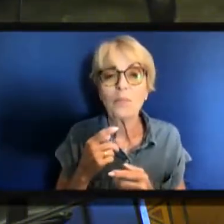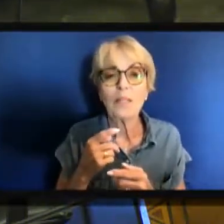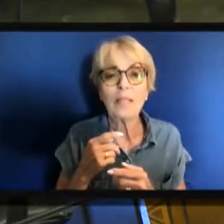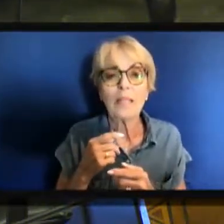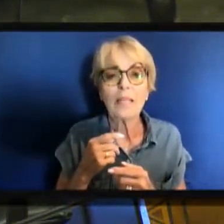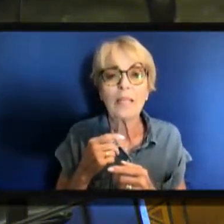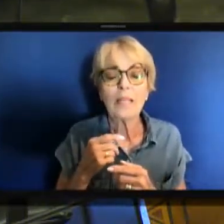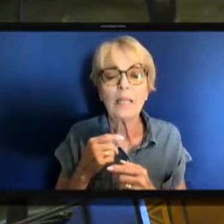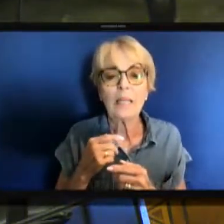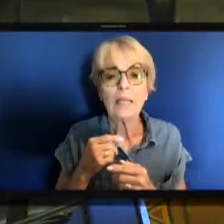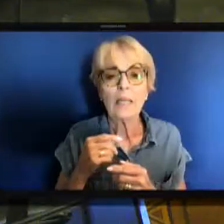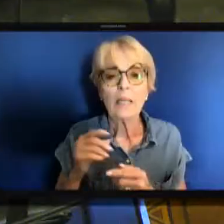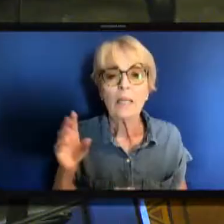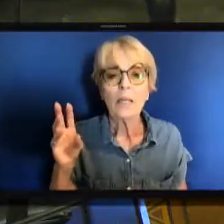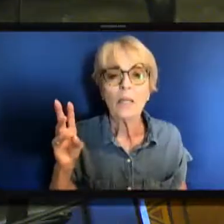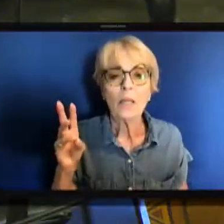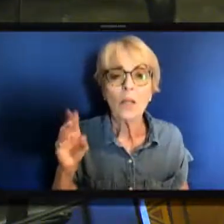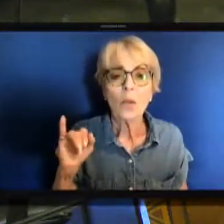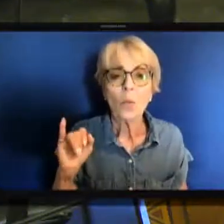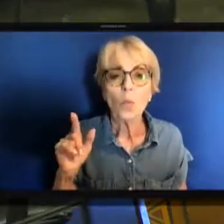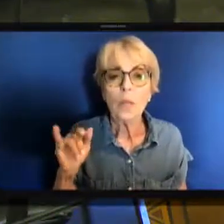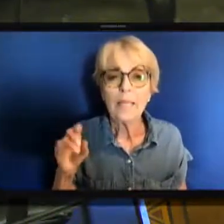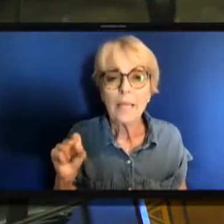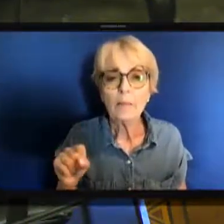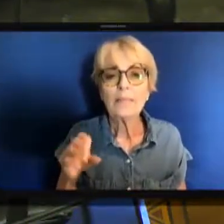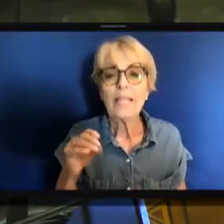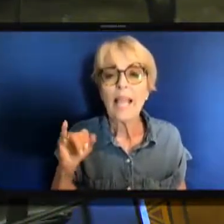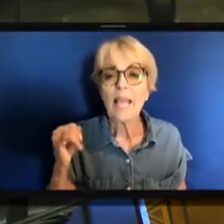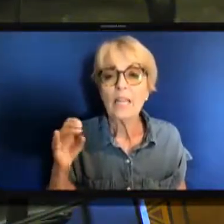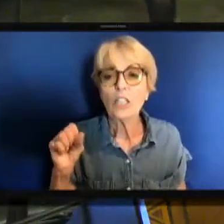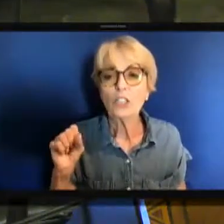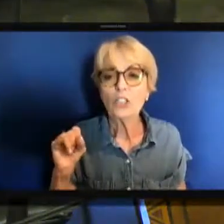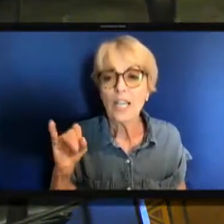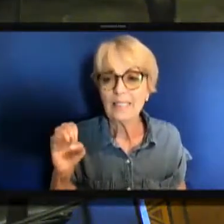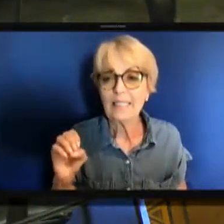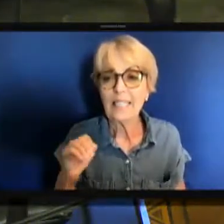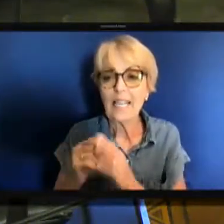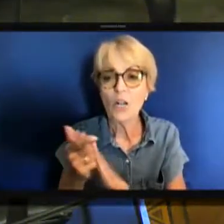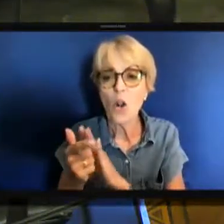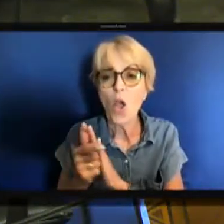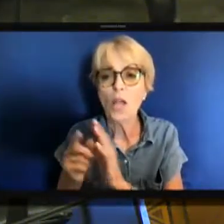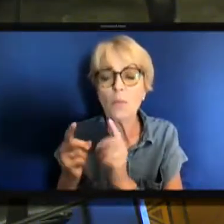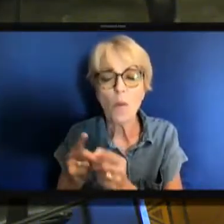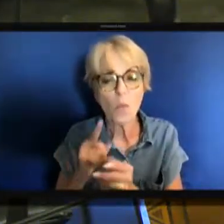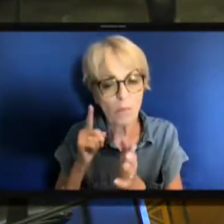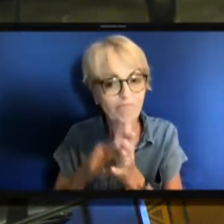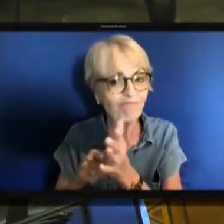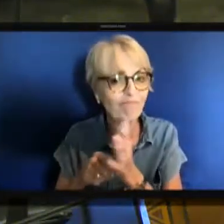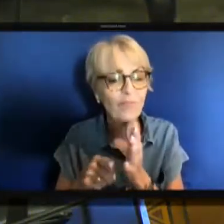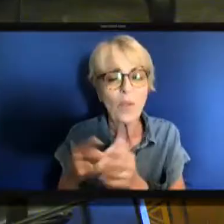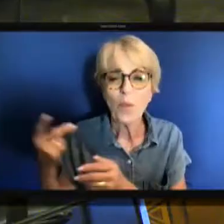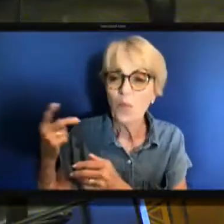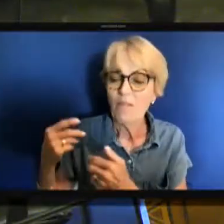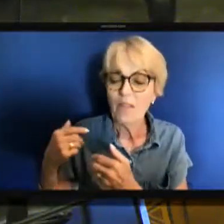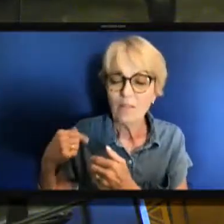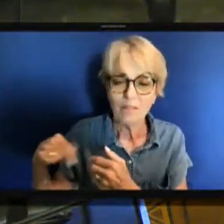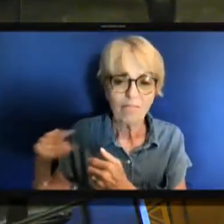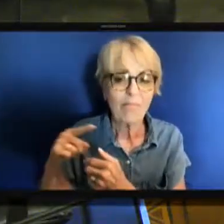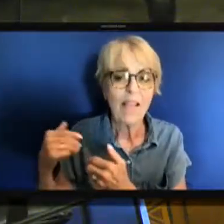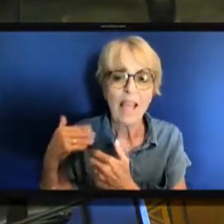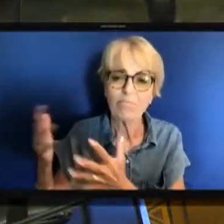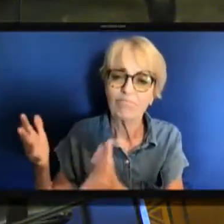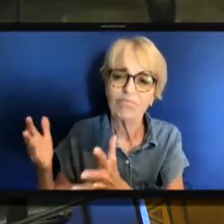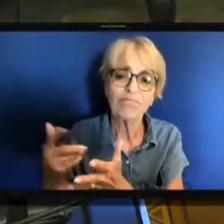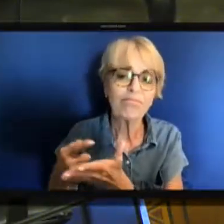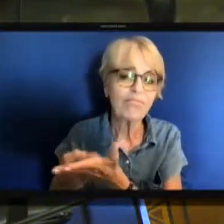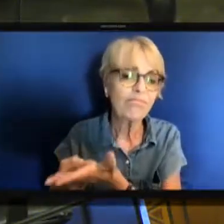me, as well as Jesse in the law department have really been digging into this. And I've had numerous conversations with them. Jesse has done a lot of